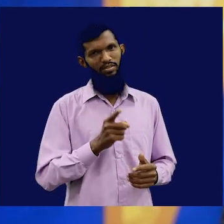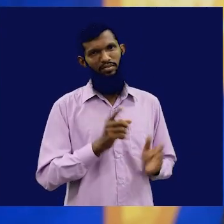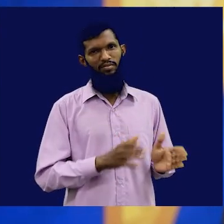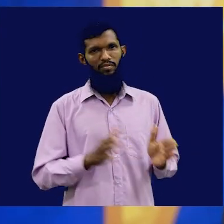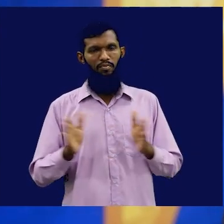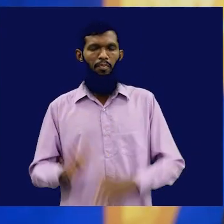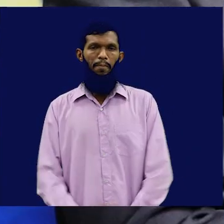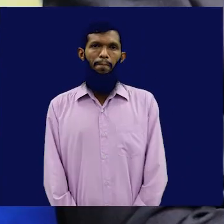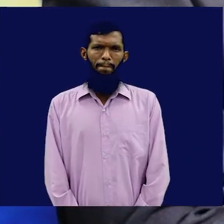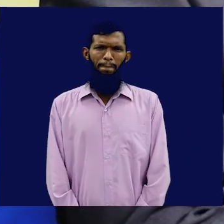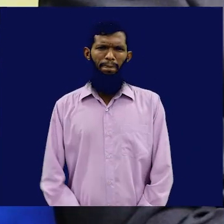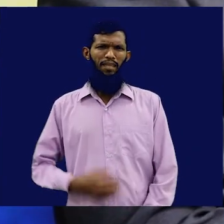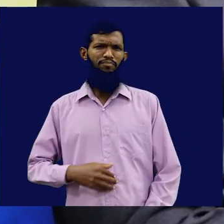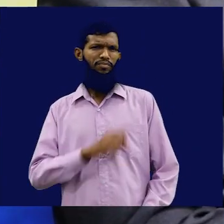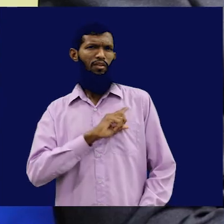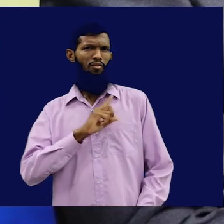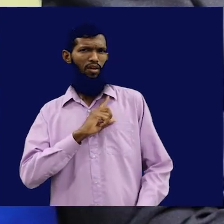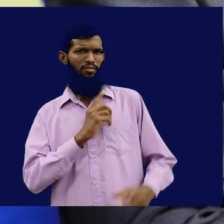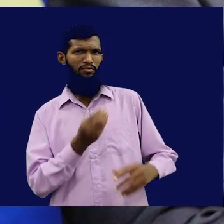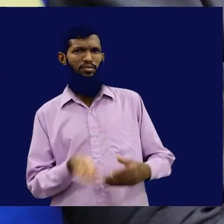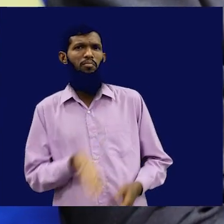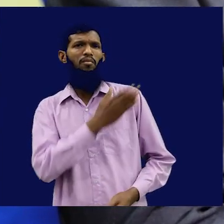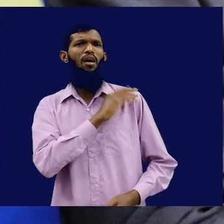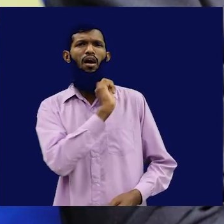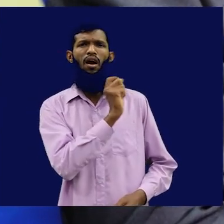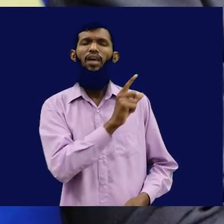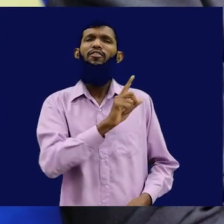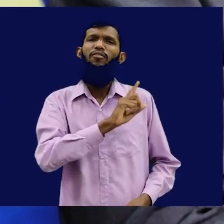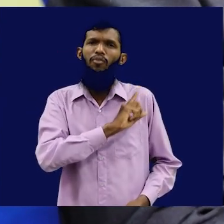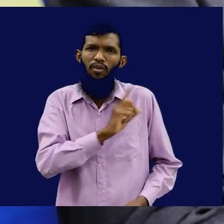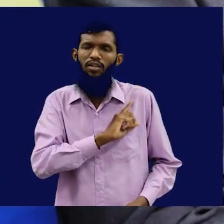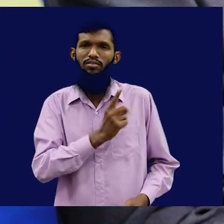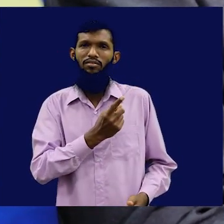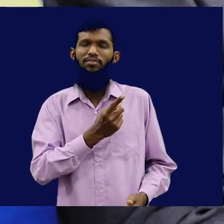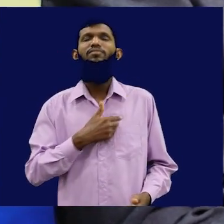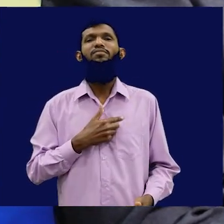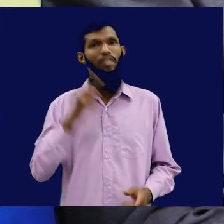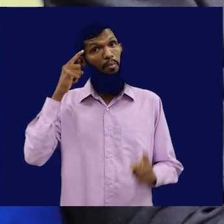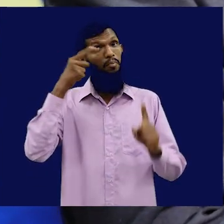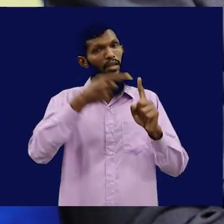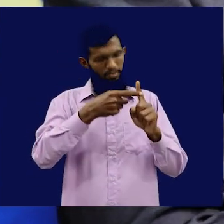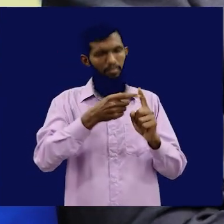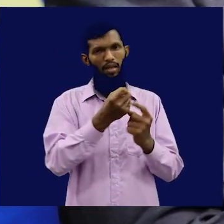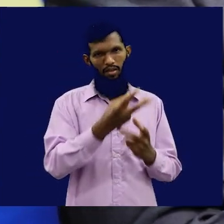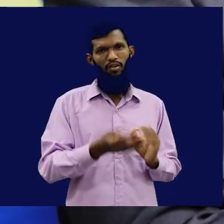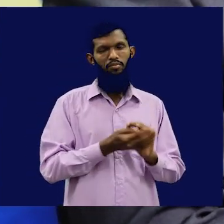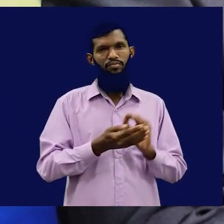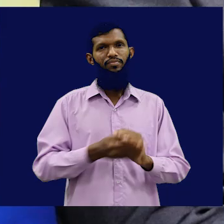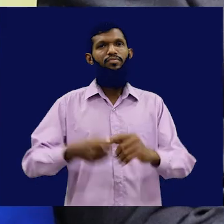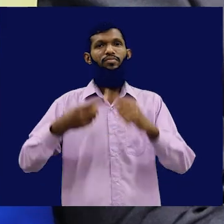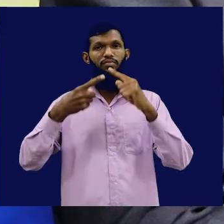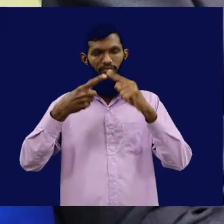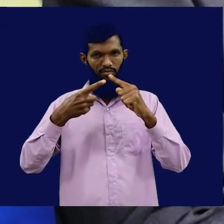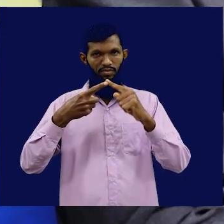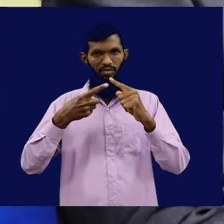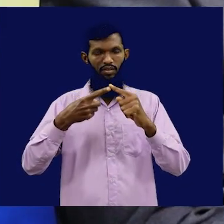the expenses. When we look into the purpose of the obligatory ruling of this worship, Hajj, there